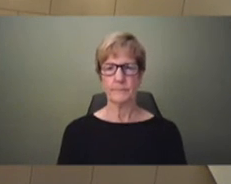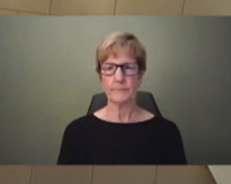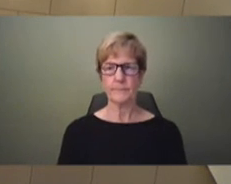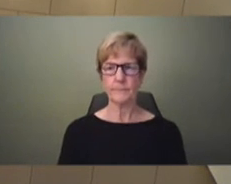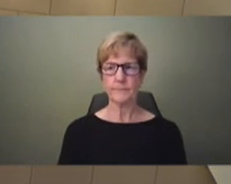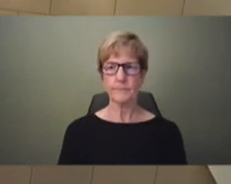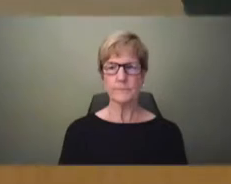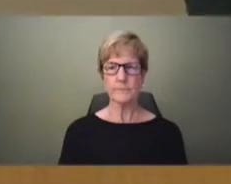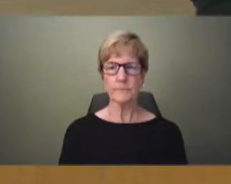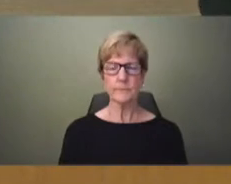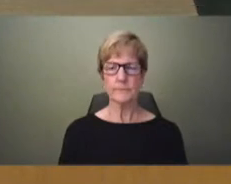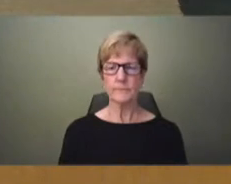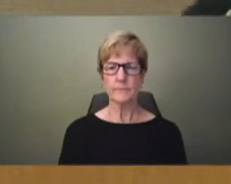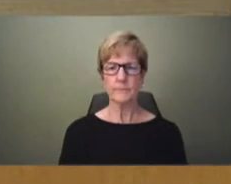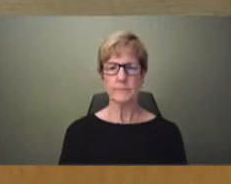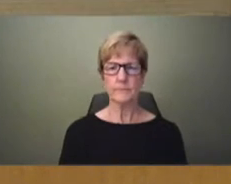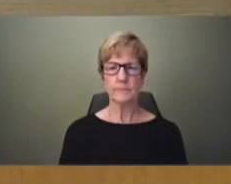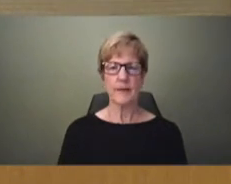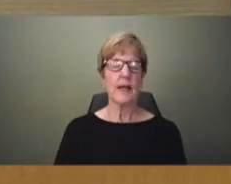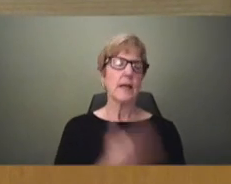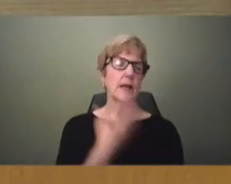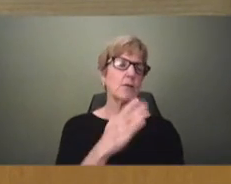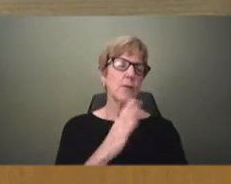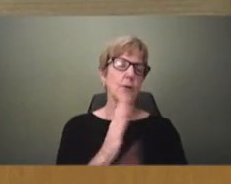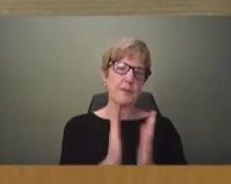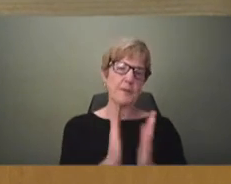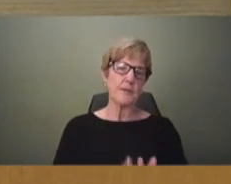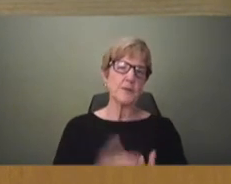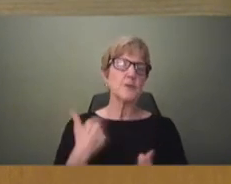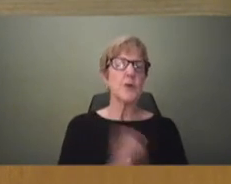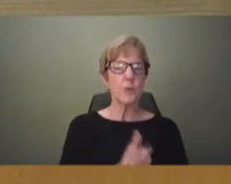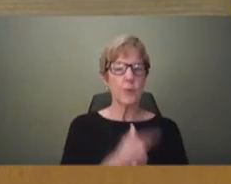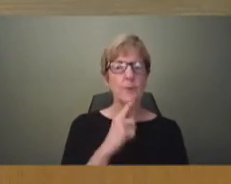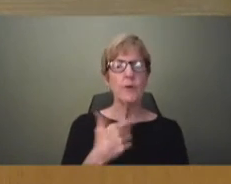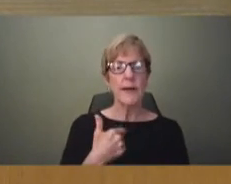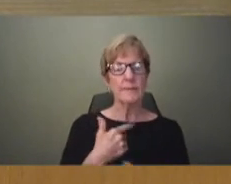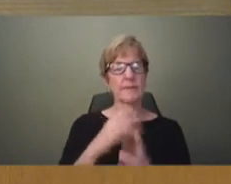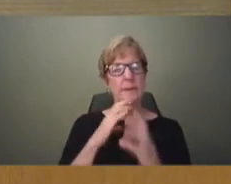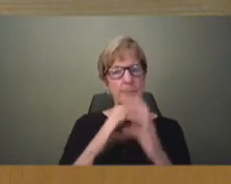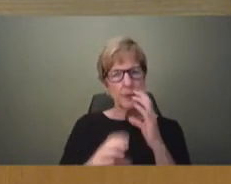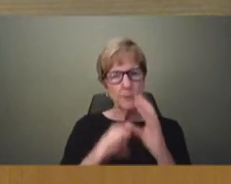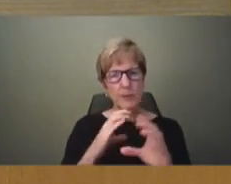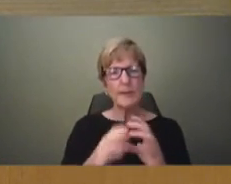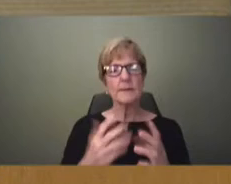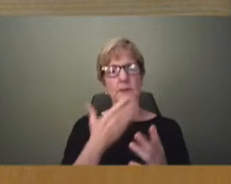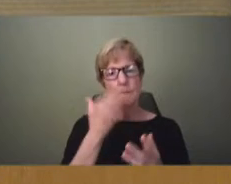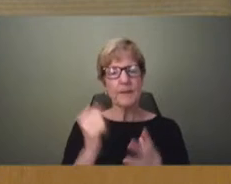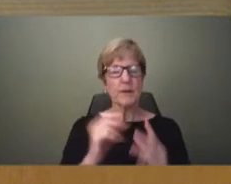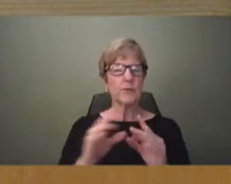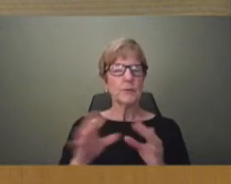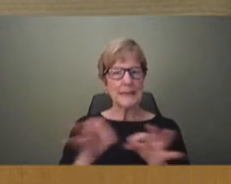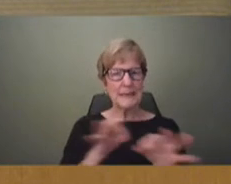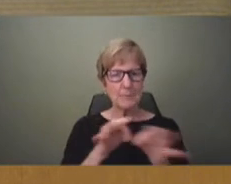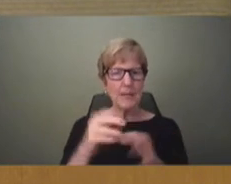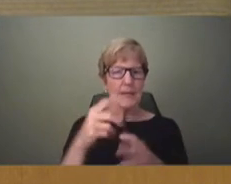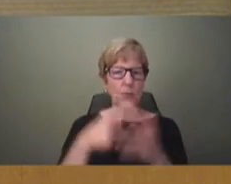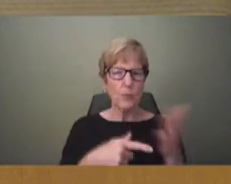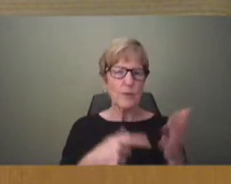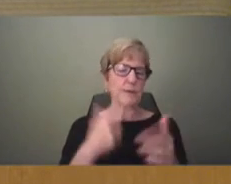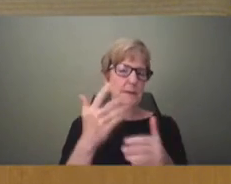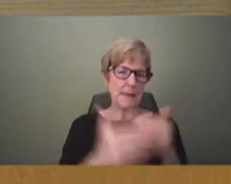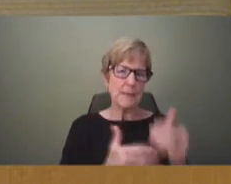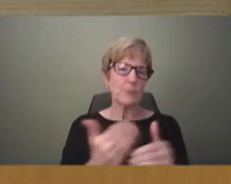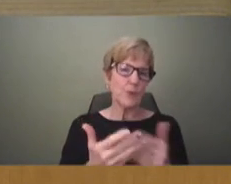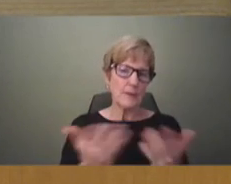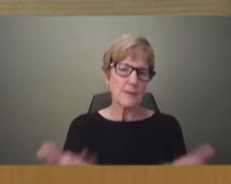rebuttal I'll say on behalf of the petitioner we we will reach out to have some Communications and better explain uh what is in process here the